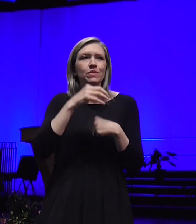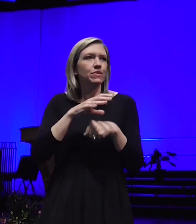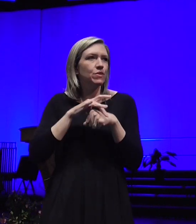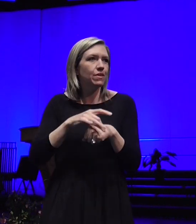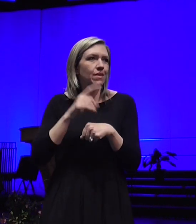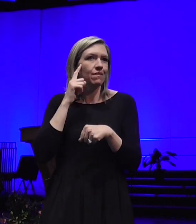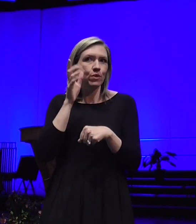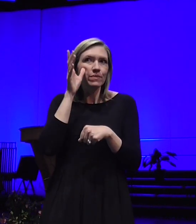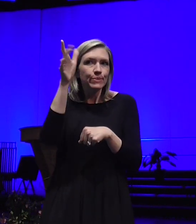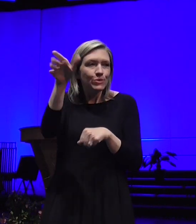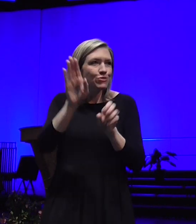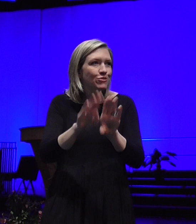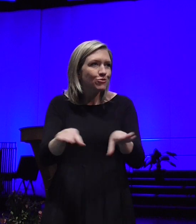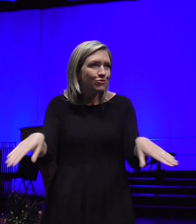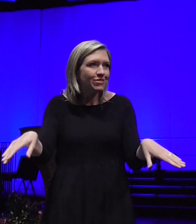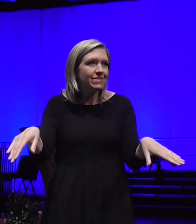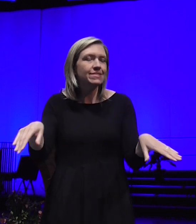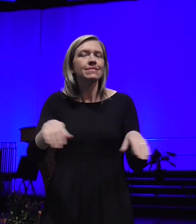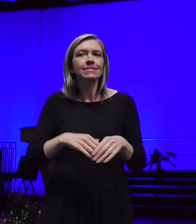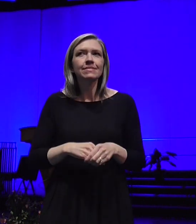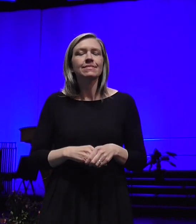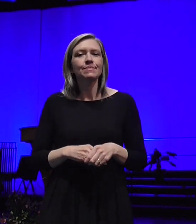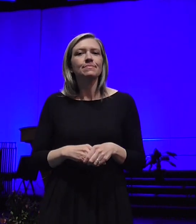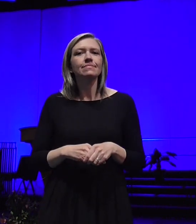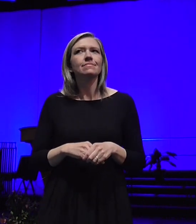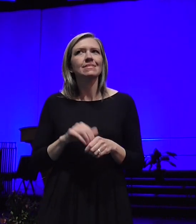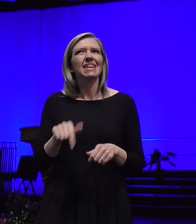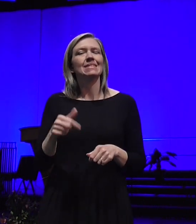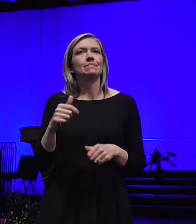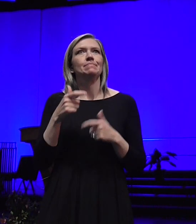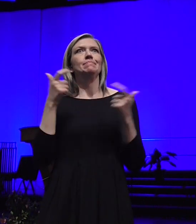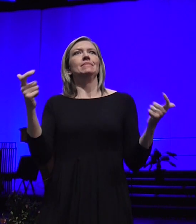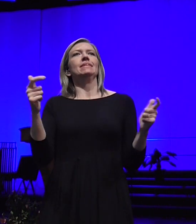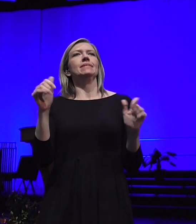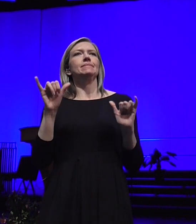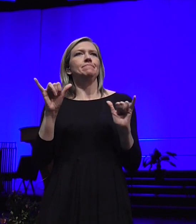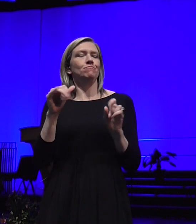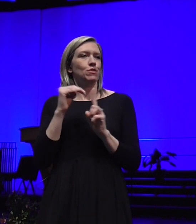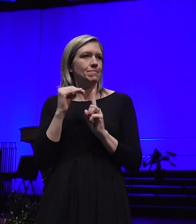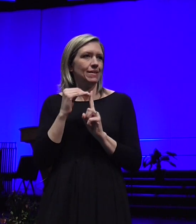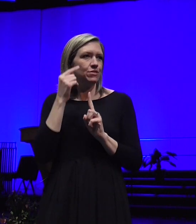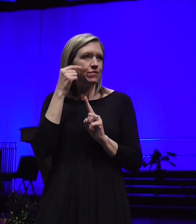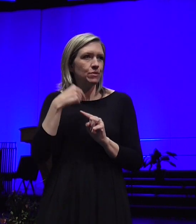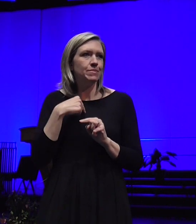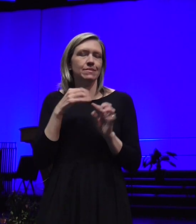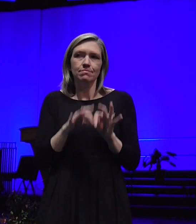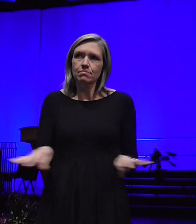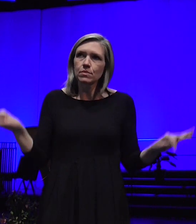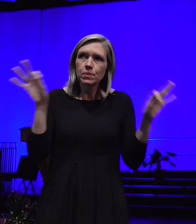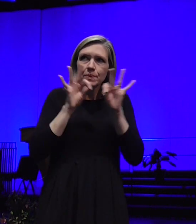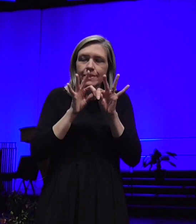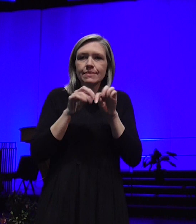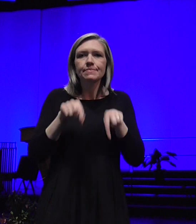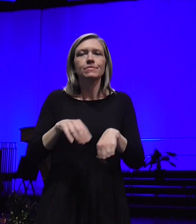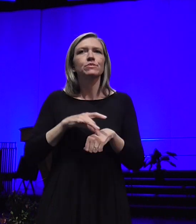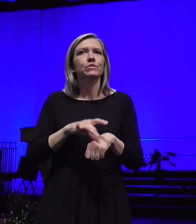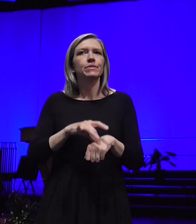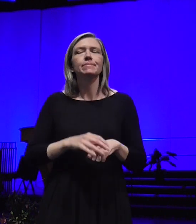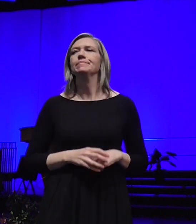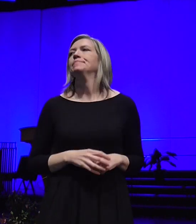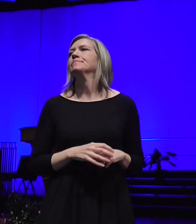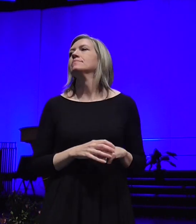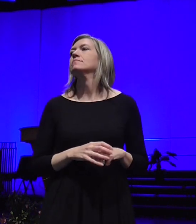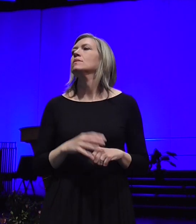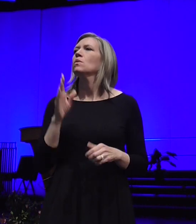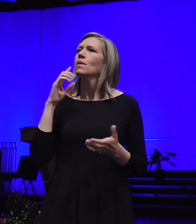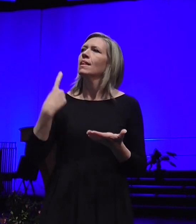earth for our grandkids, and so yeah, they're a big reminder for me of why it's so important. And we're